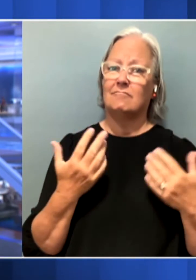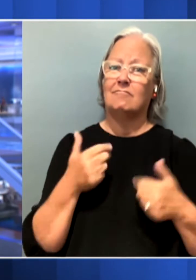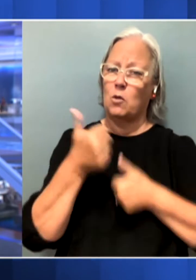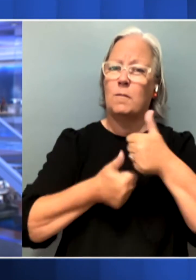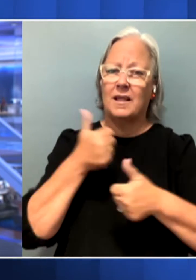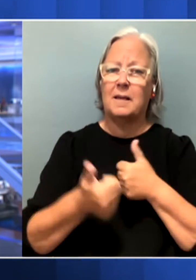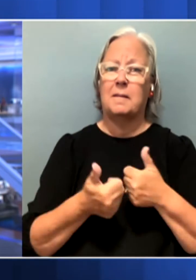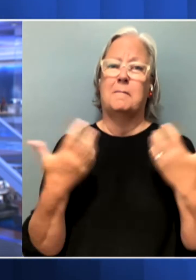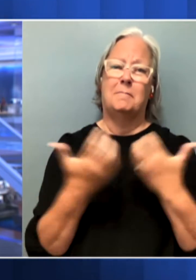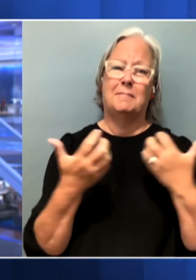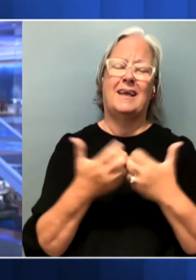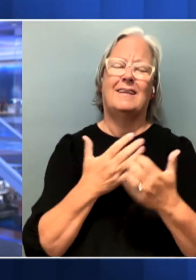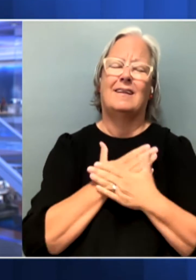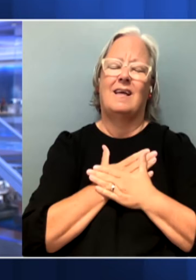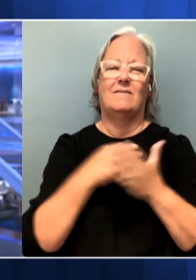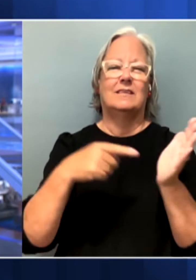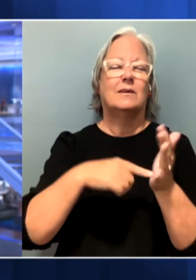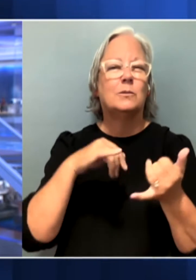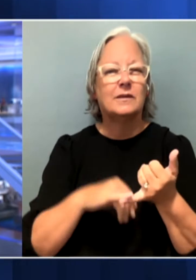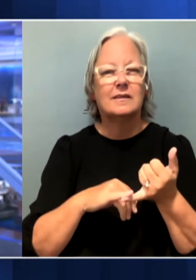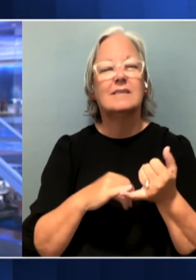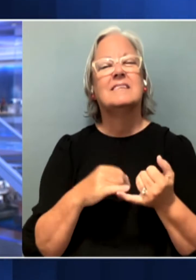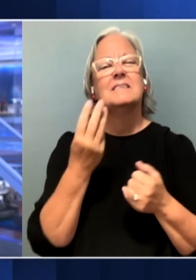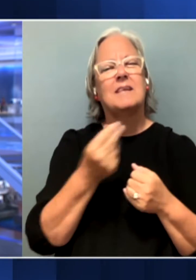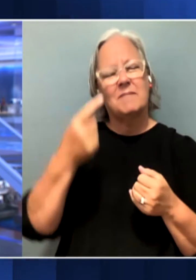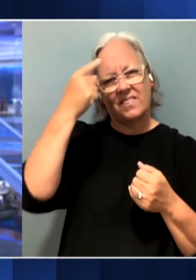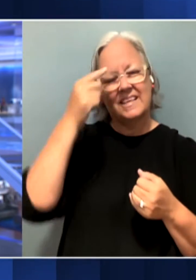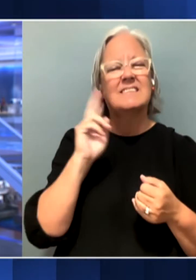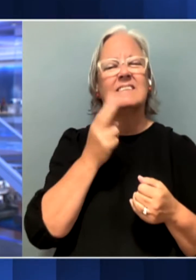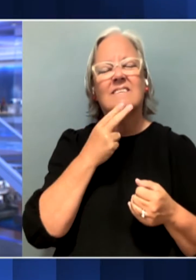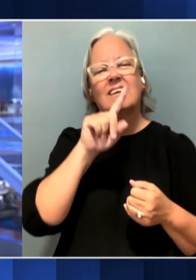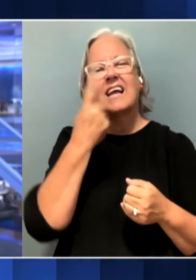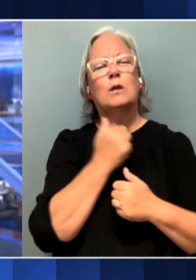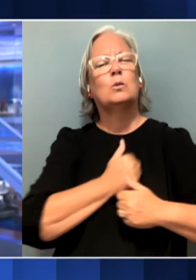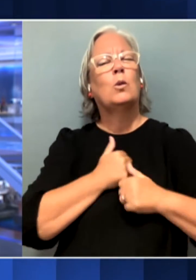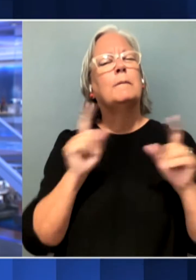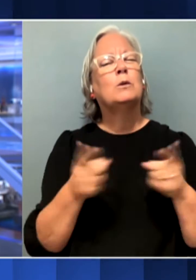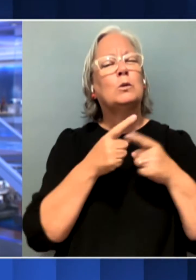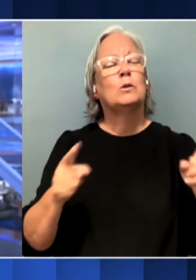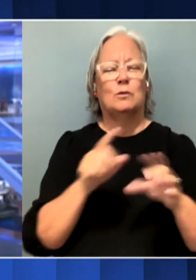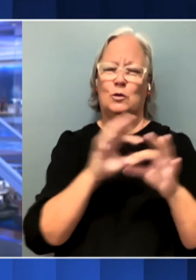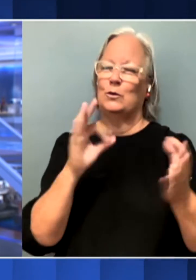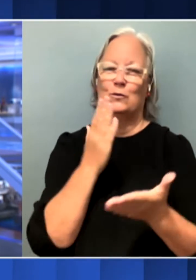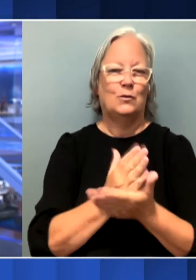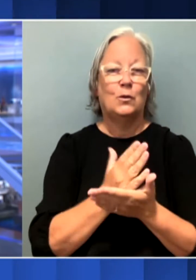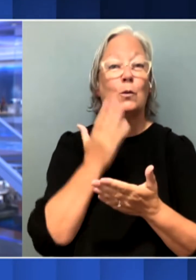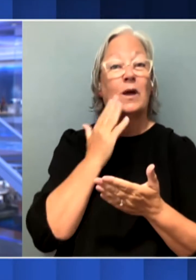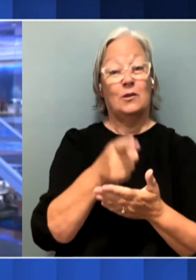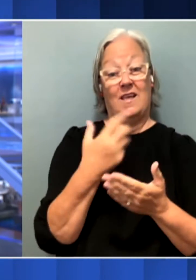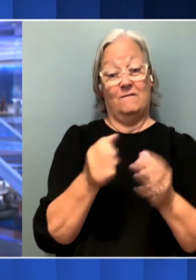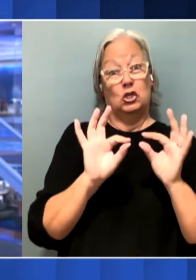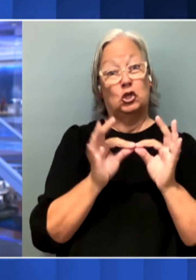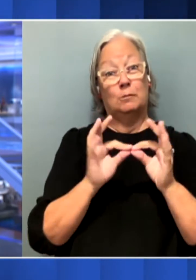Taylor Swift. I think sometimes people think that deaf people can't enjoy music, but that's not the case, especially when you can provide Auslan interpreters in